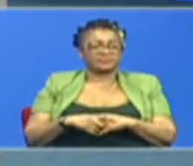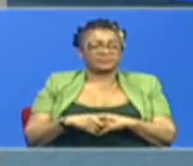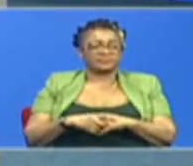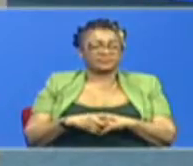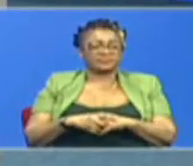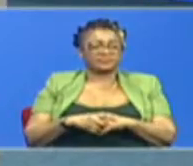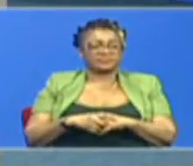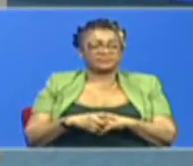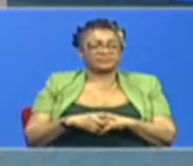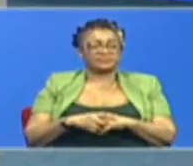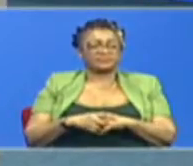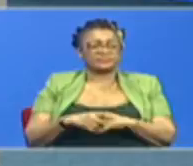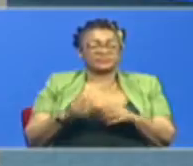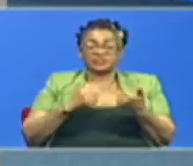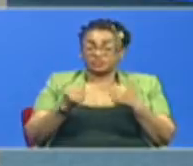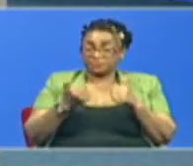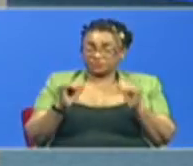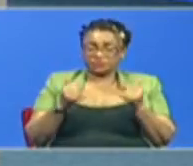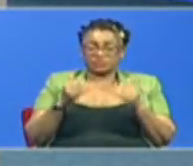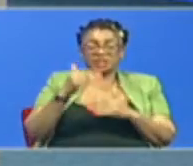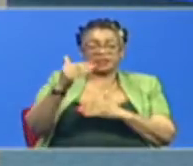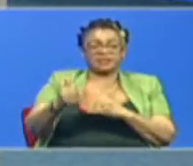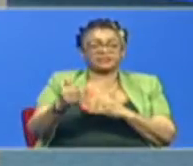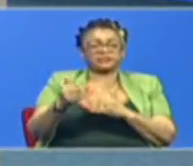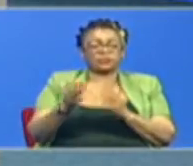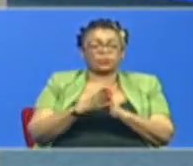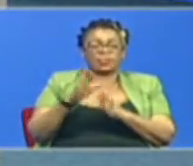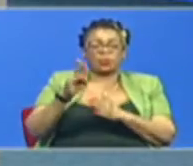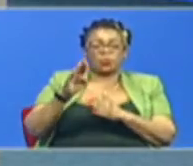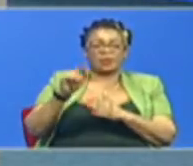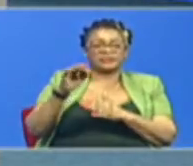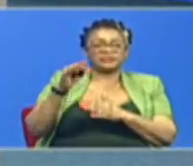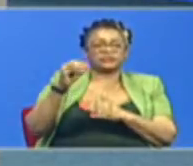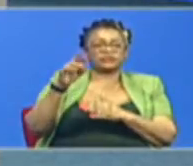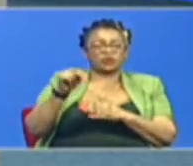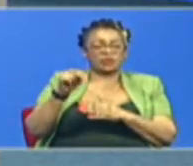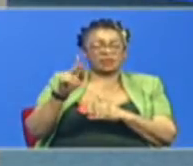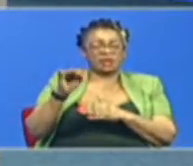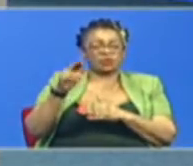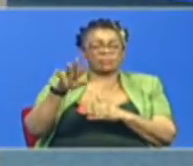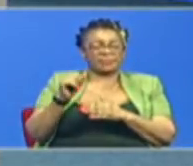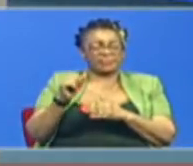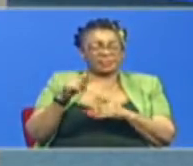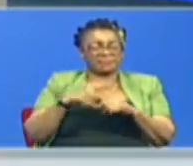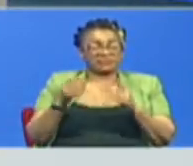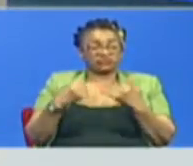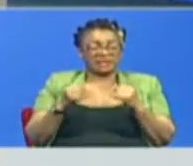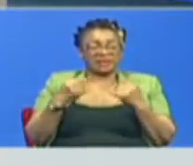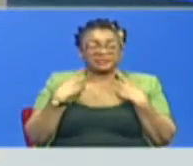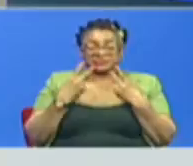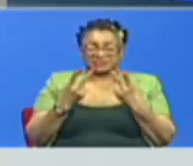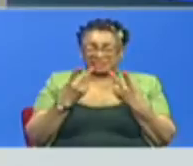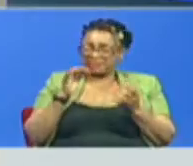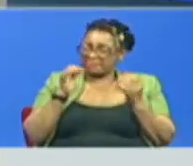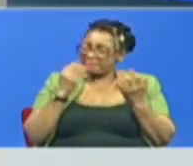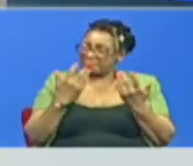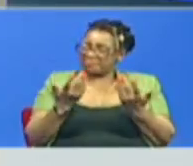All right, the sports news is up next with Watson Karuma, but do check this one out. And it might be